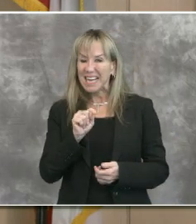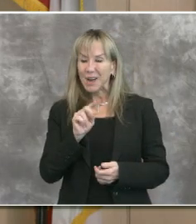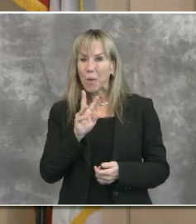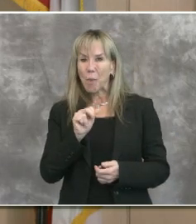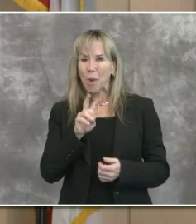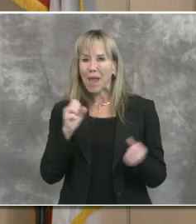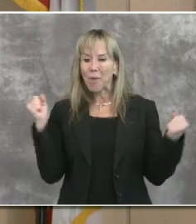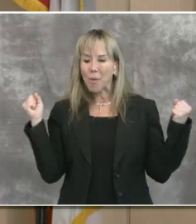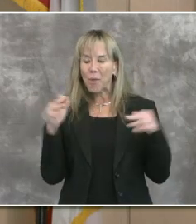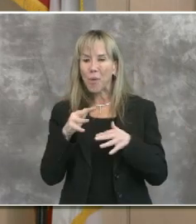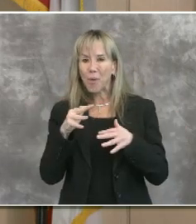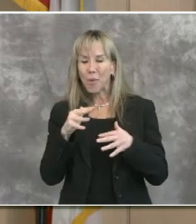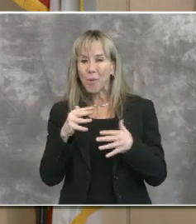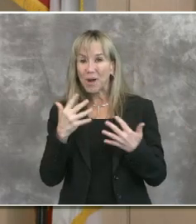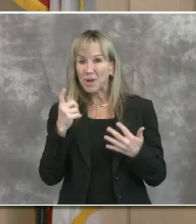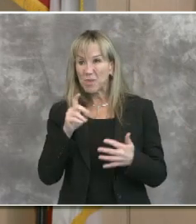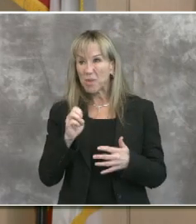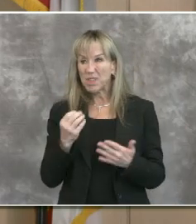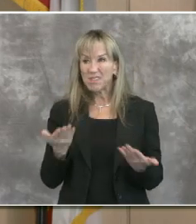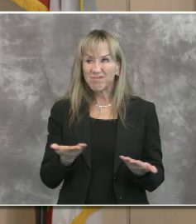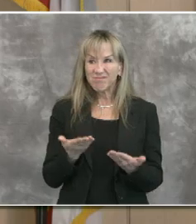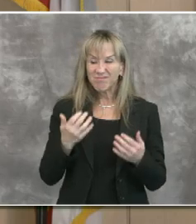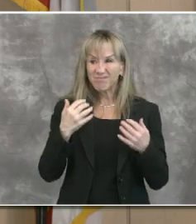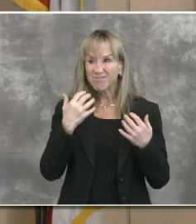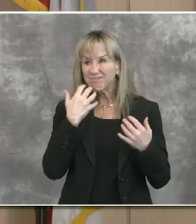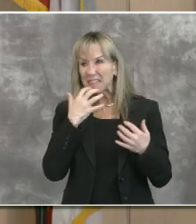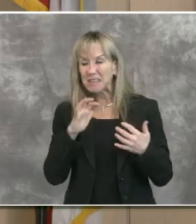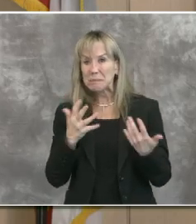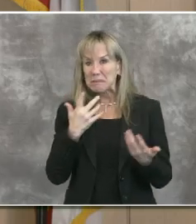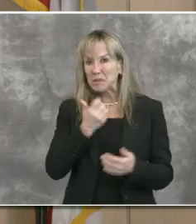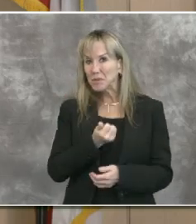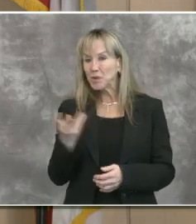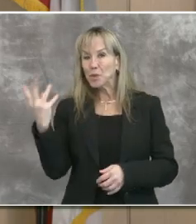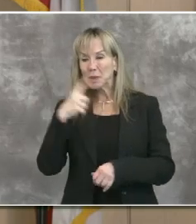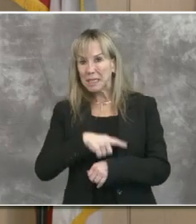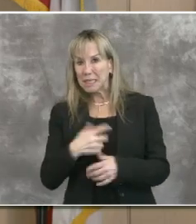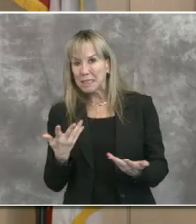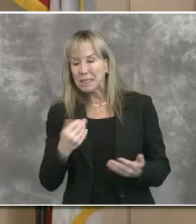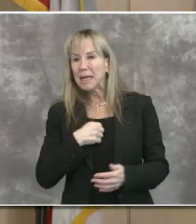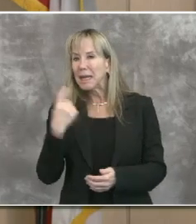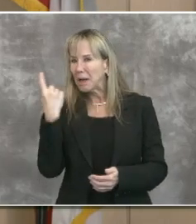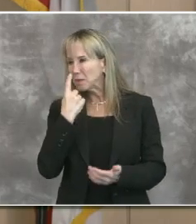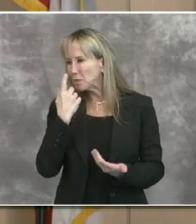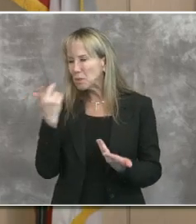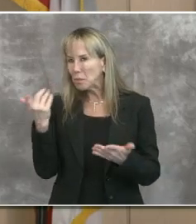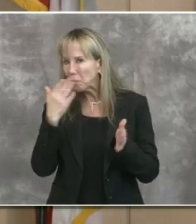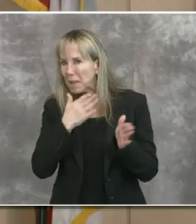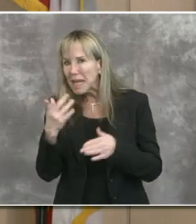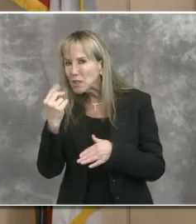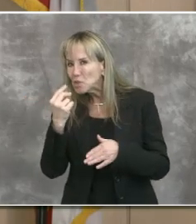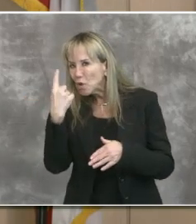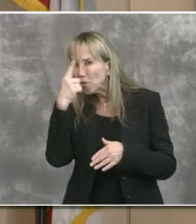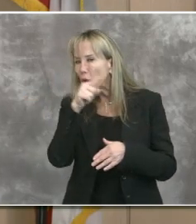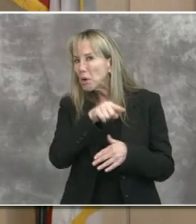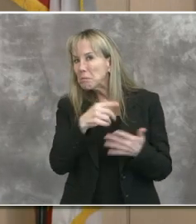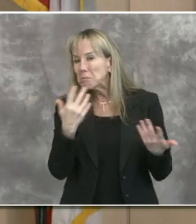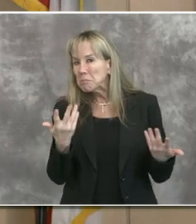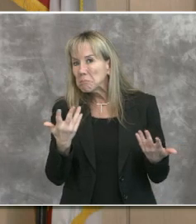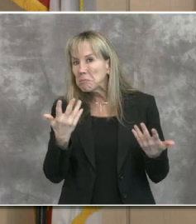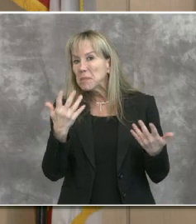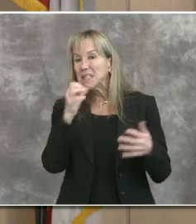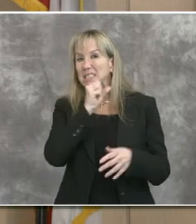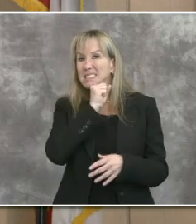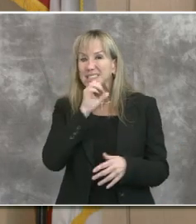wondering what the county's doing to help out our seniors. I'm assuming that the cooling centers that you have traditionally opened will not be an